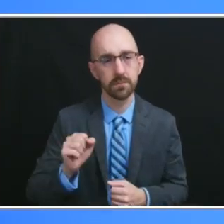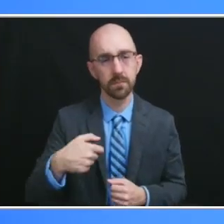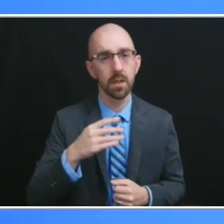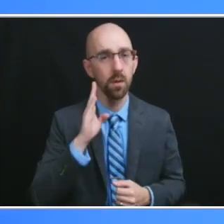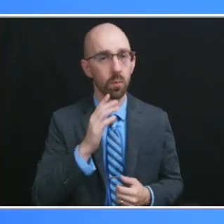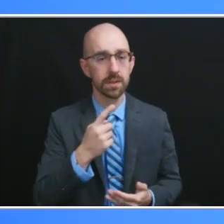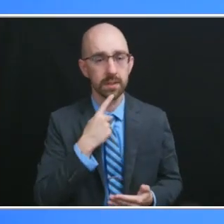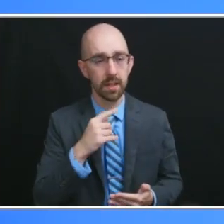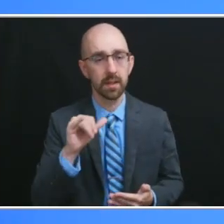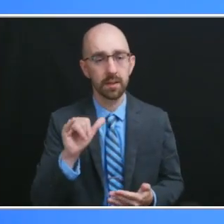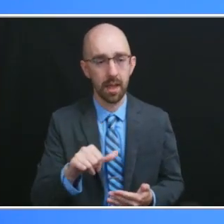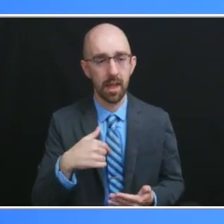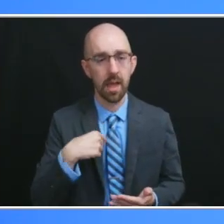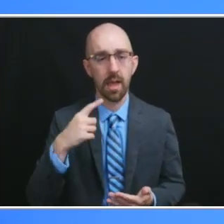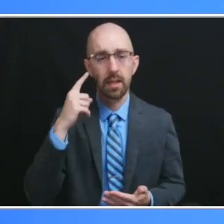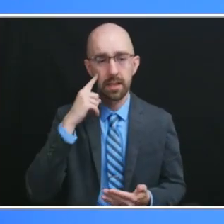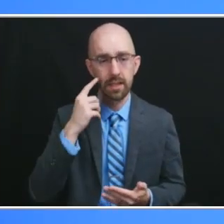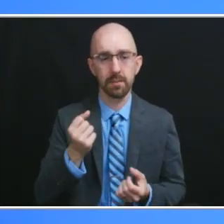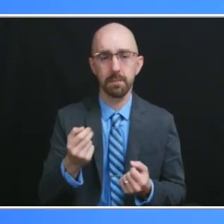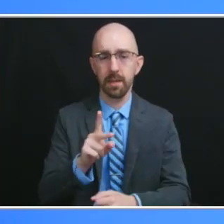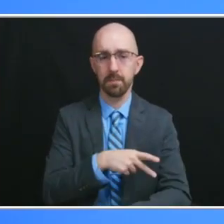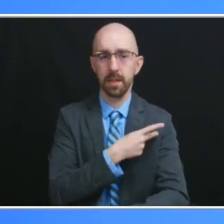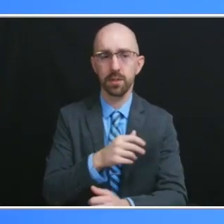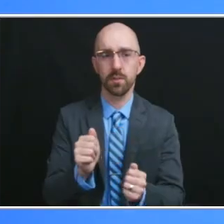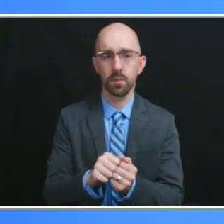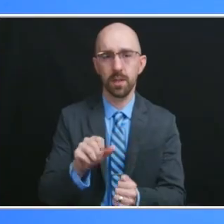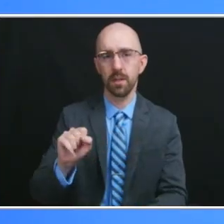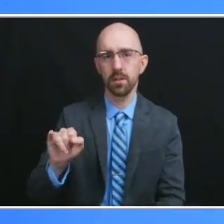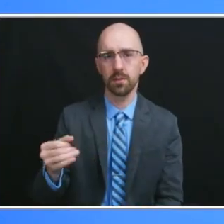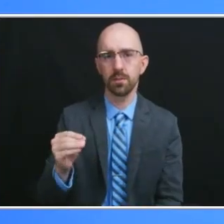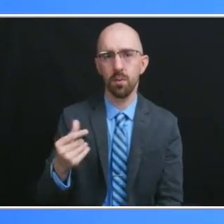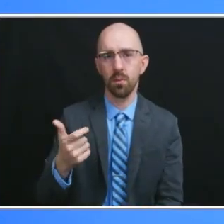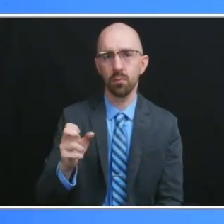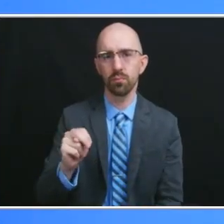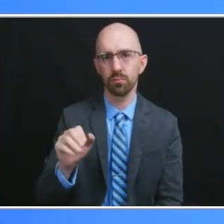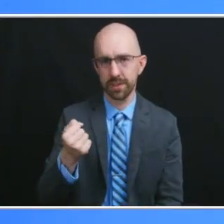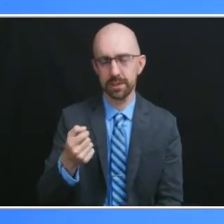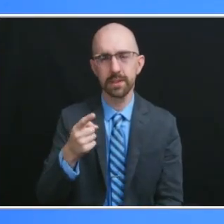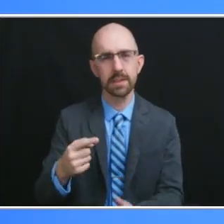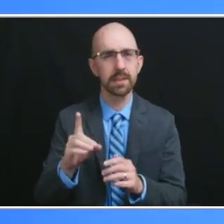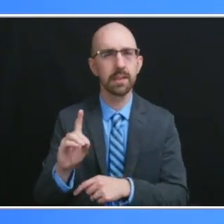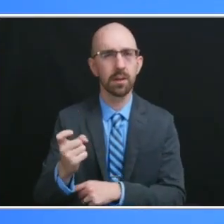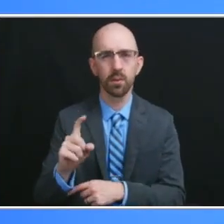I think a lot of patients with Sjögren's disease end up being diagnosed as just